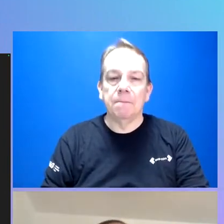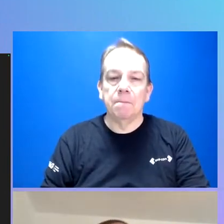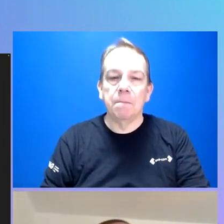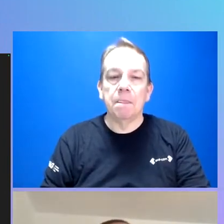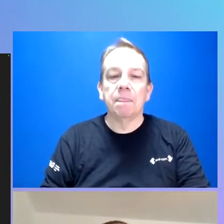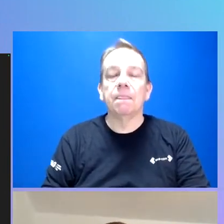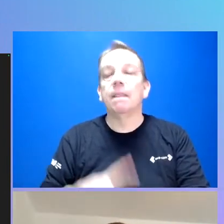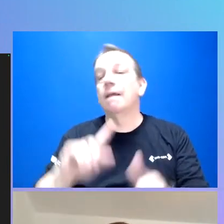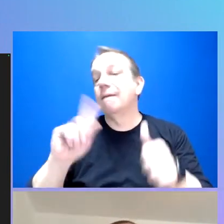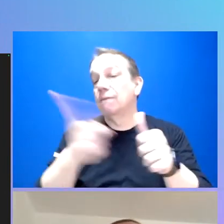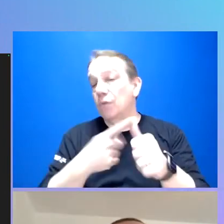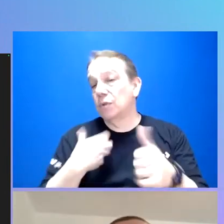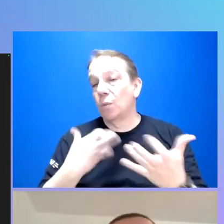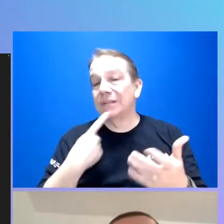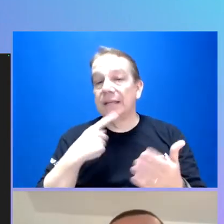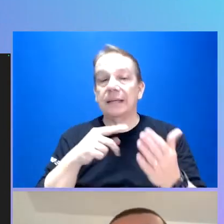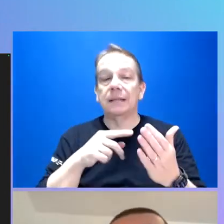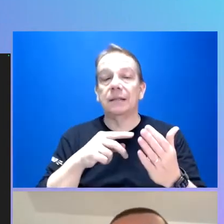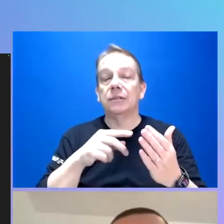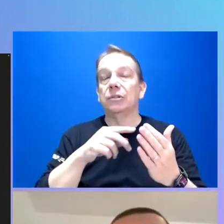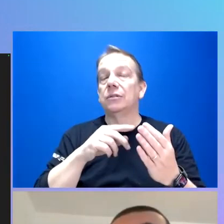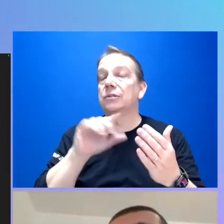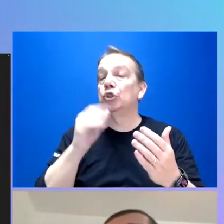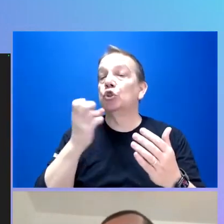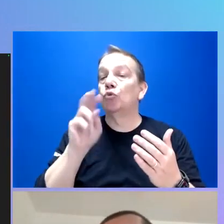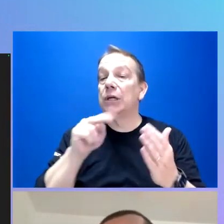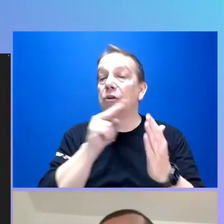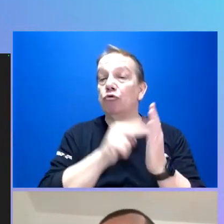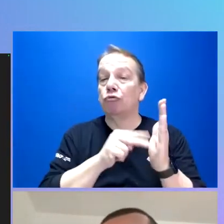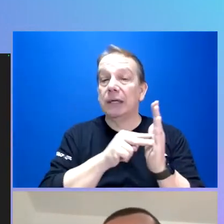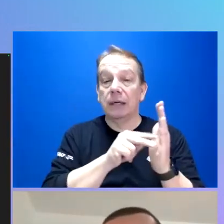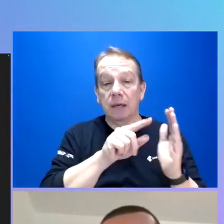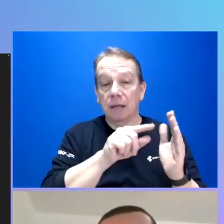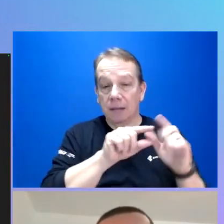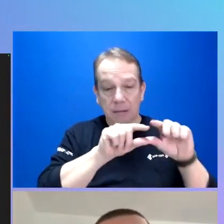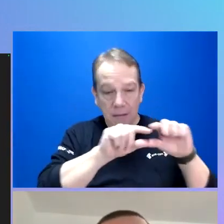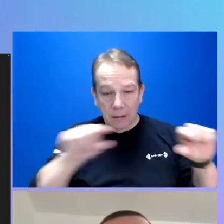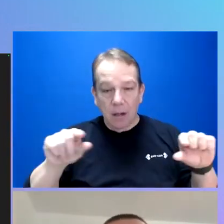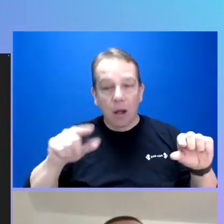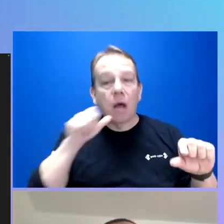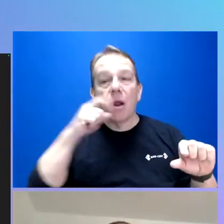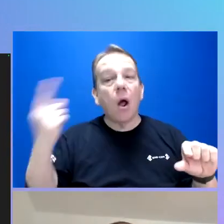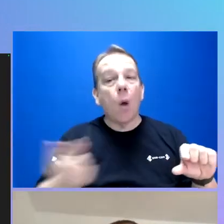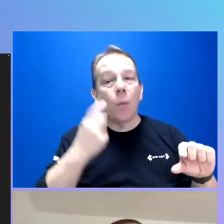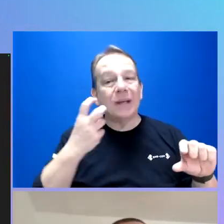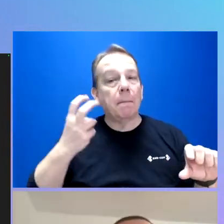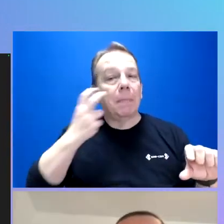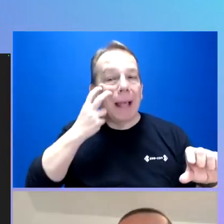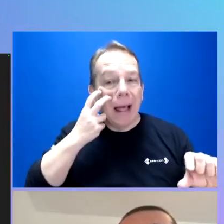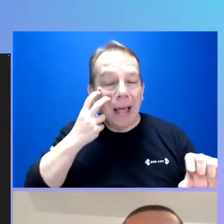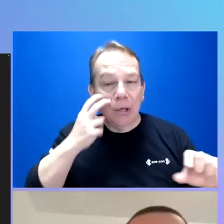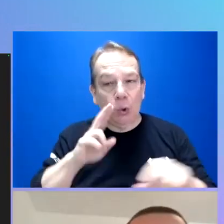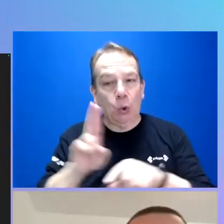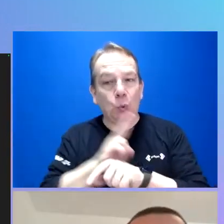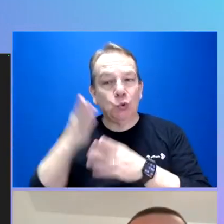So first up, I just want to say that screen reader users are not always blind users. That's a demographic